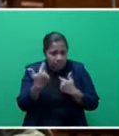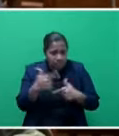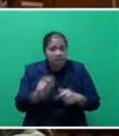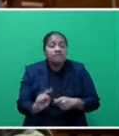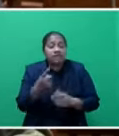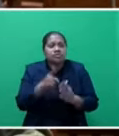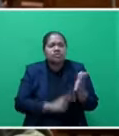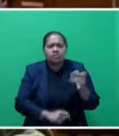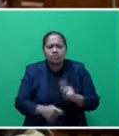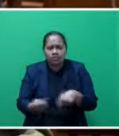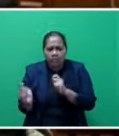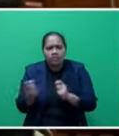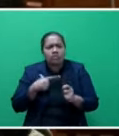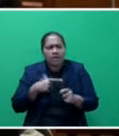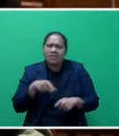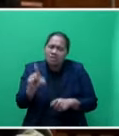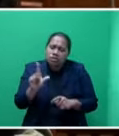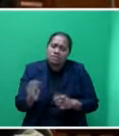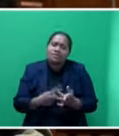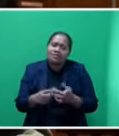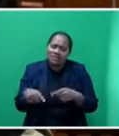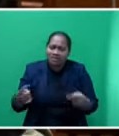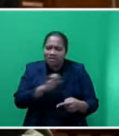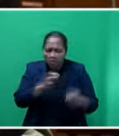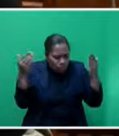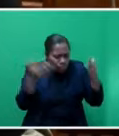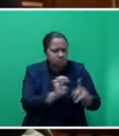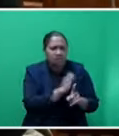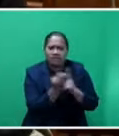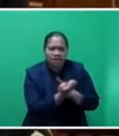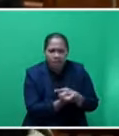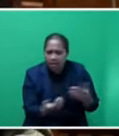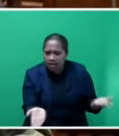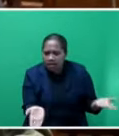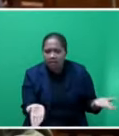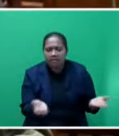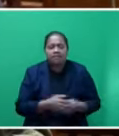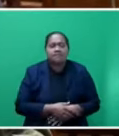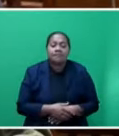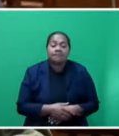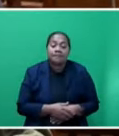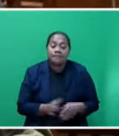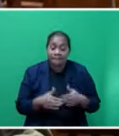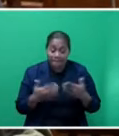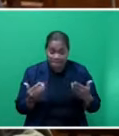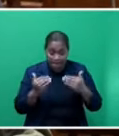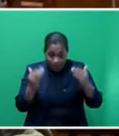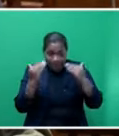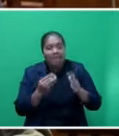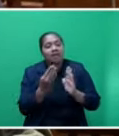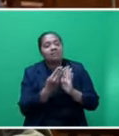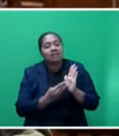other things as opposed to concentrating on environment. Now, on the bill, Honorable